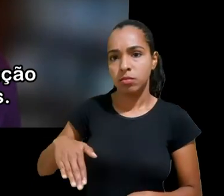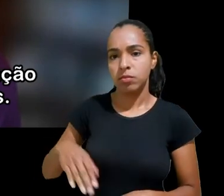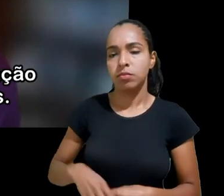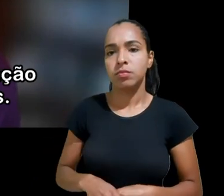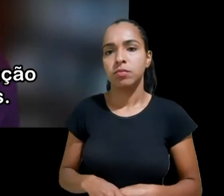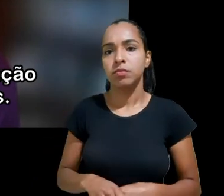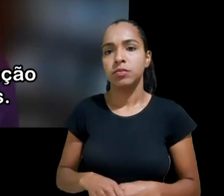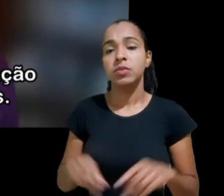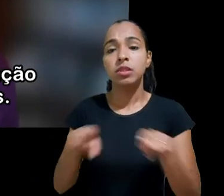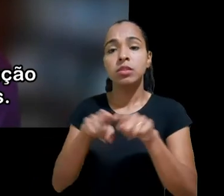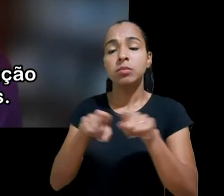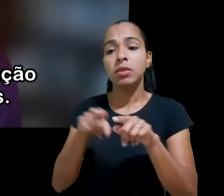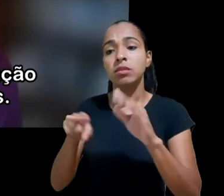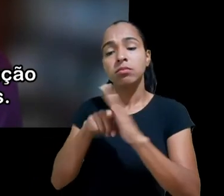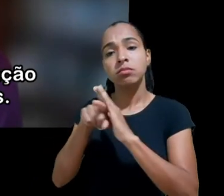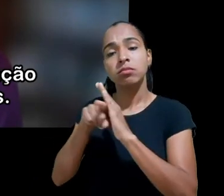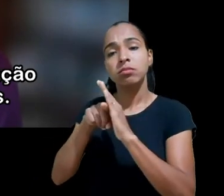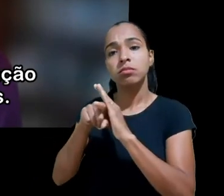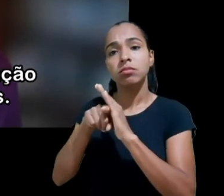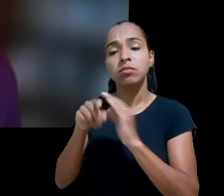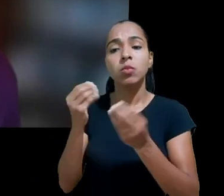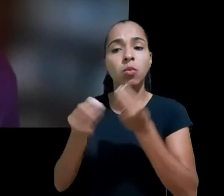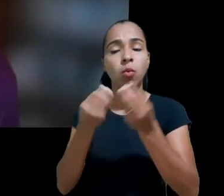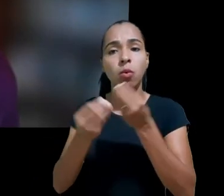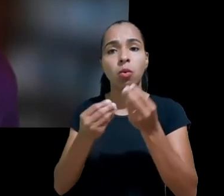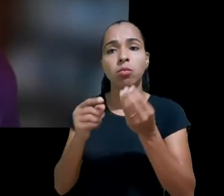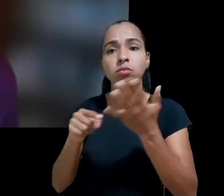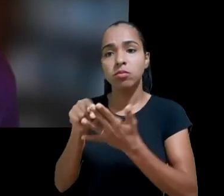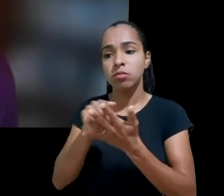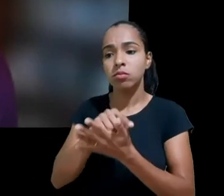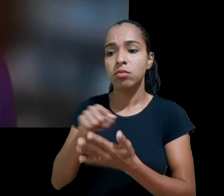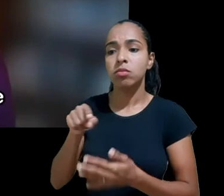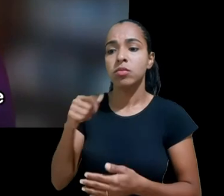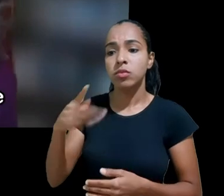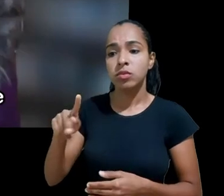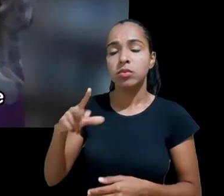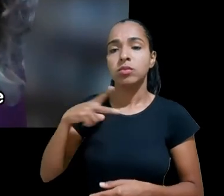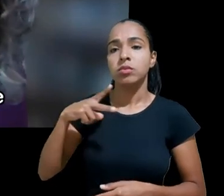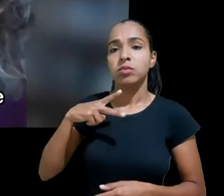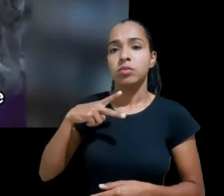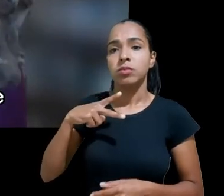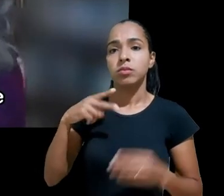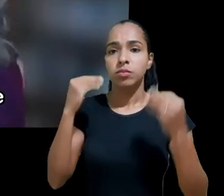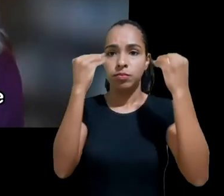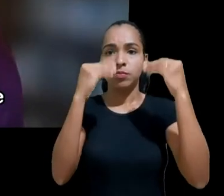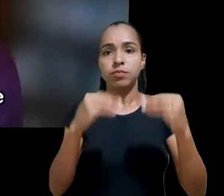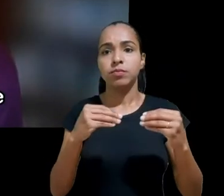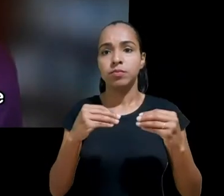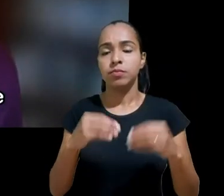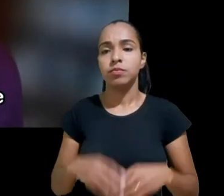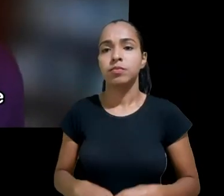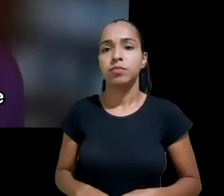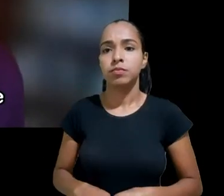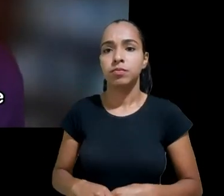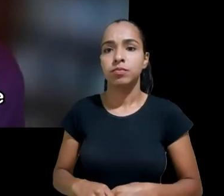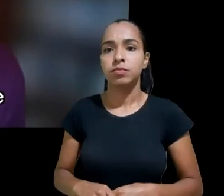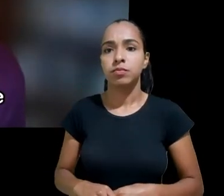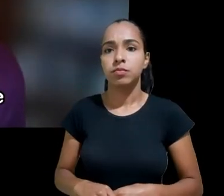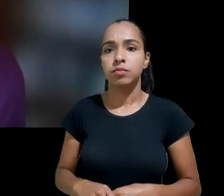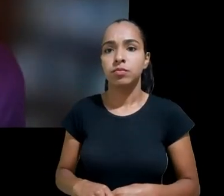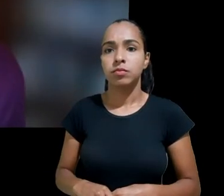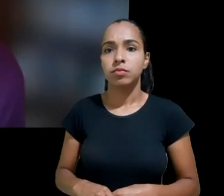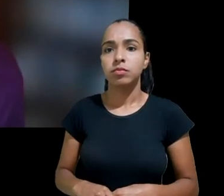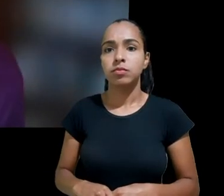Data Protection Impact Assessment should be carried out so it's a code of practice on the age-appropriate